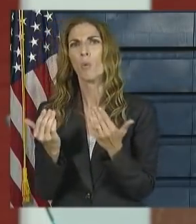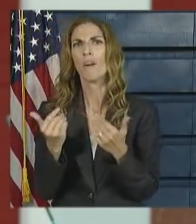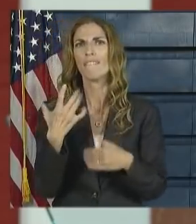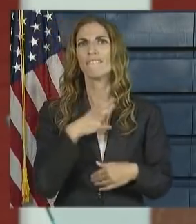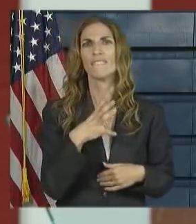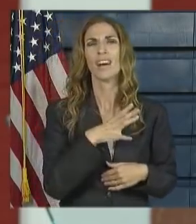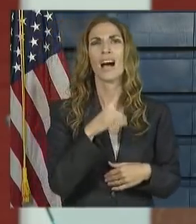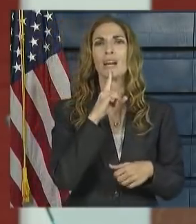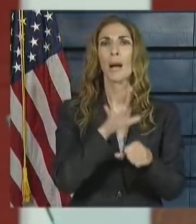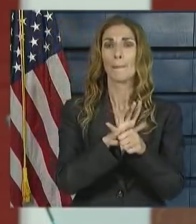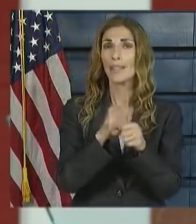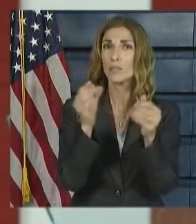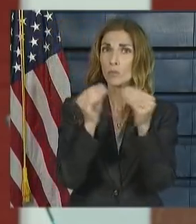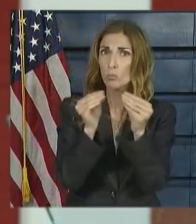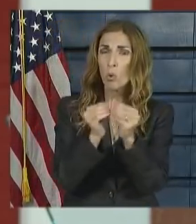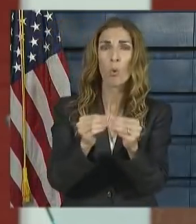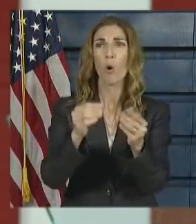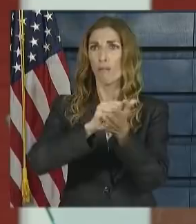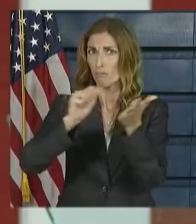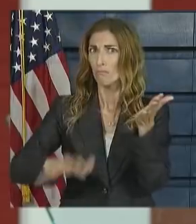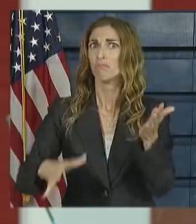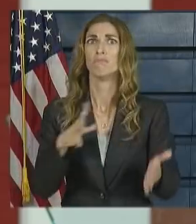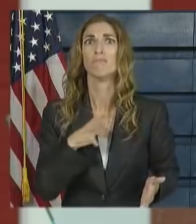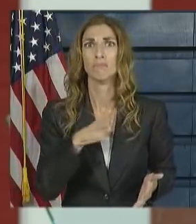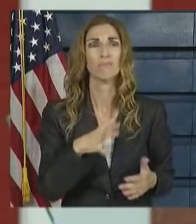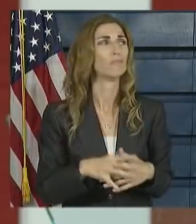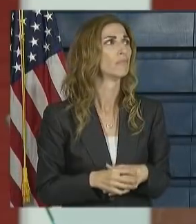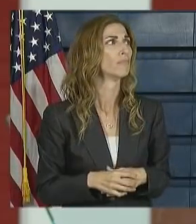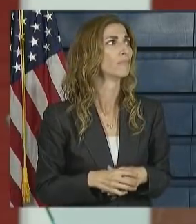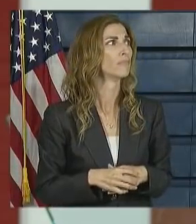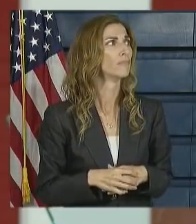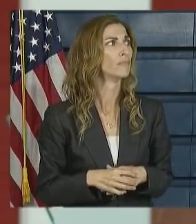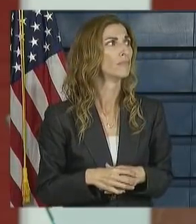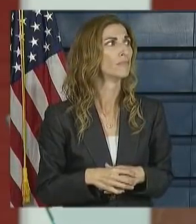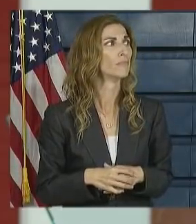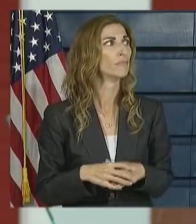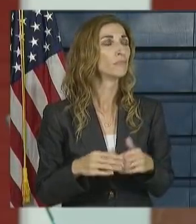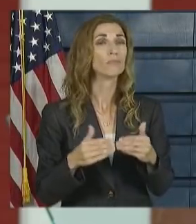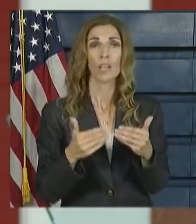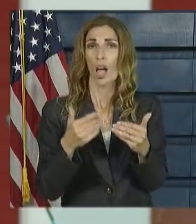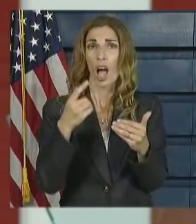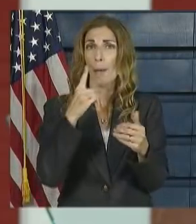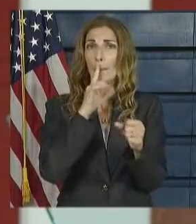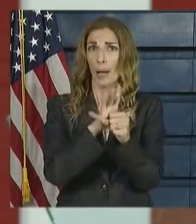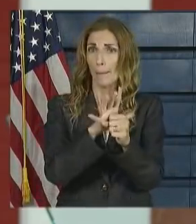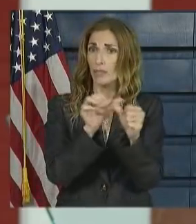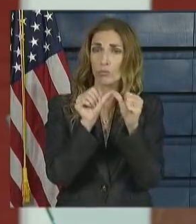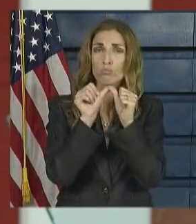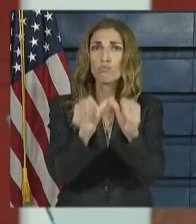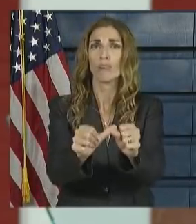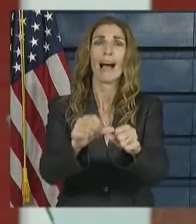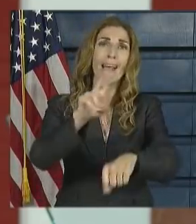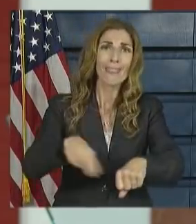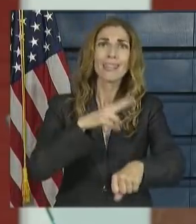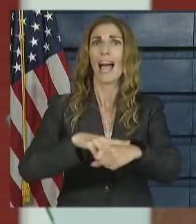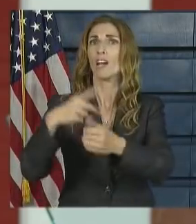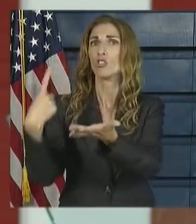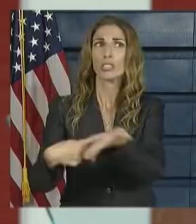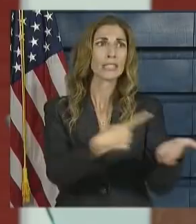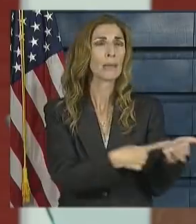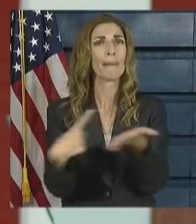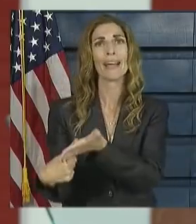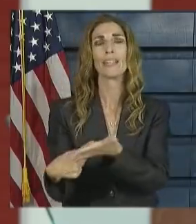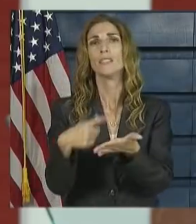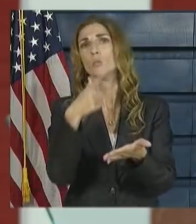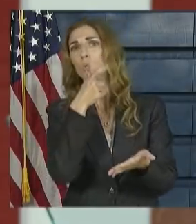am committed to following the debate, the national debate group that sets up these debates, who they pick